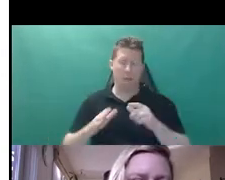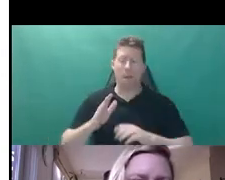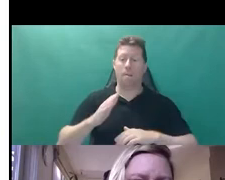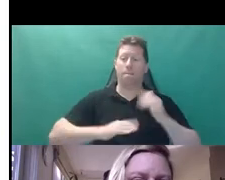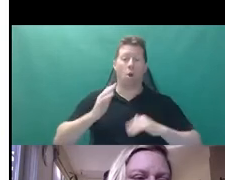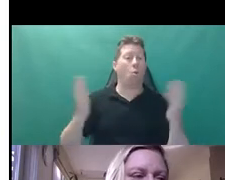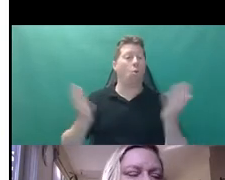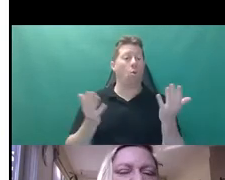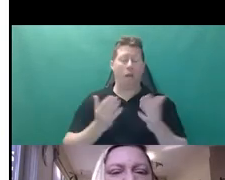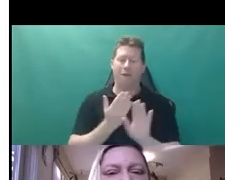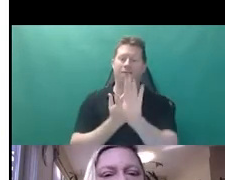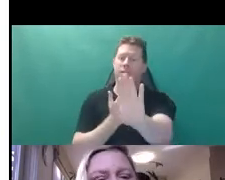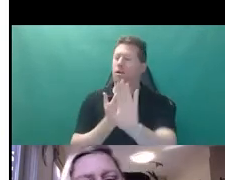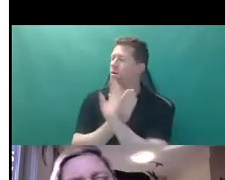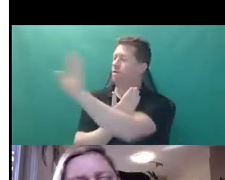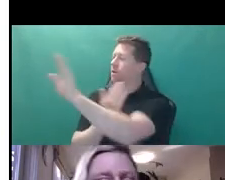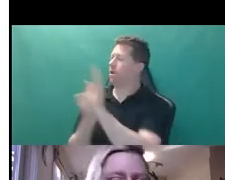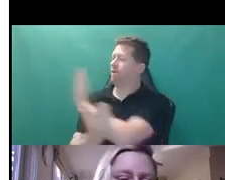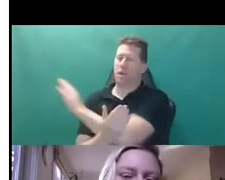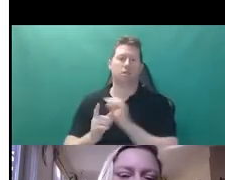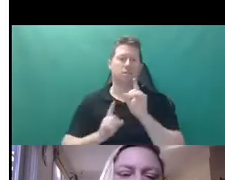society. I'll just flip the next slide.